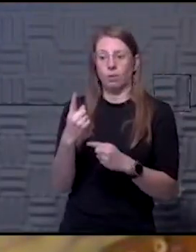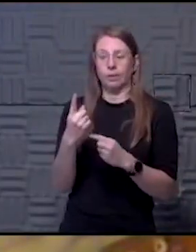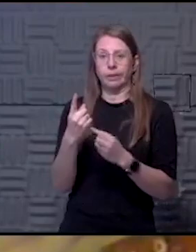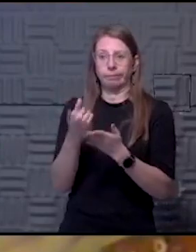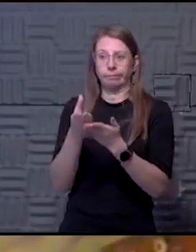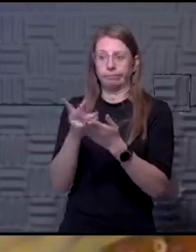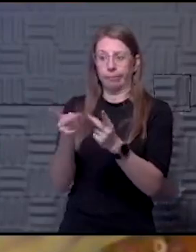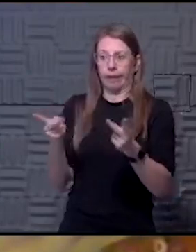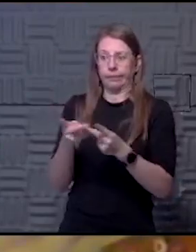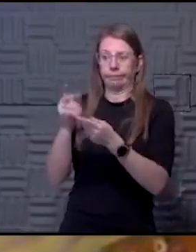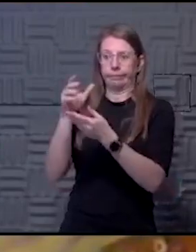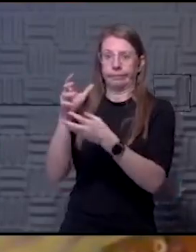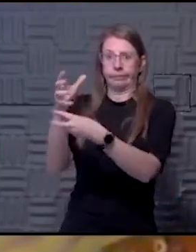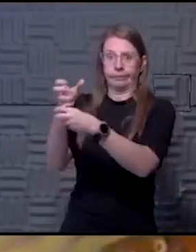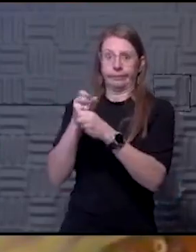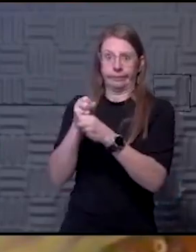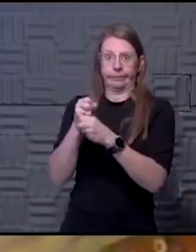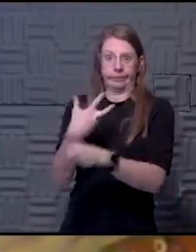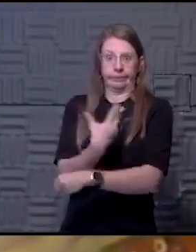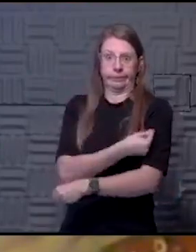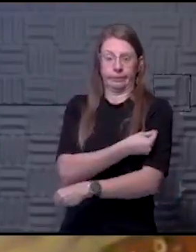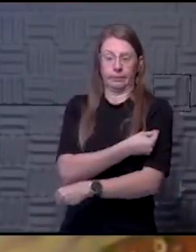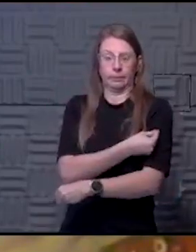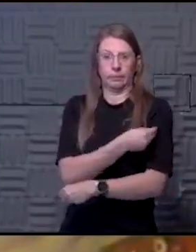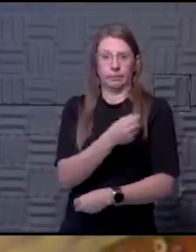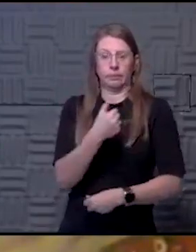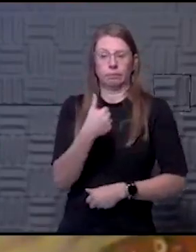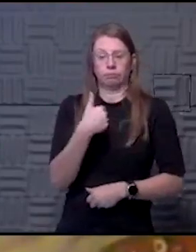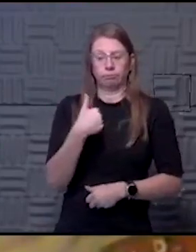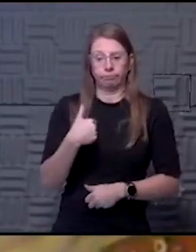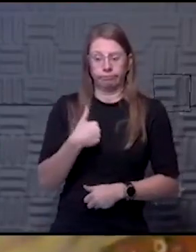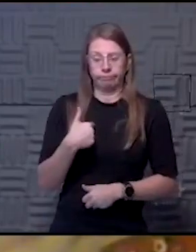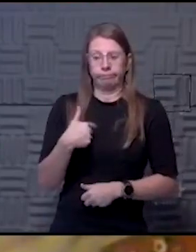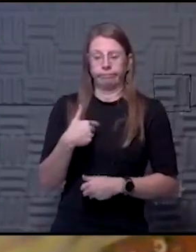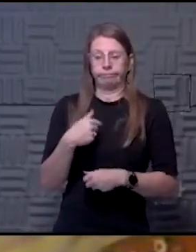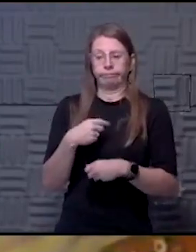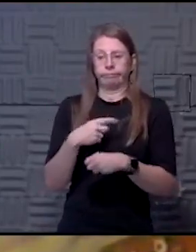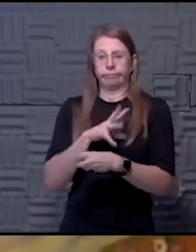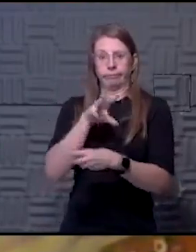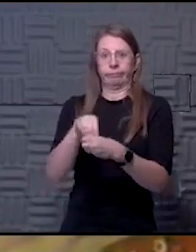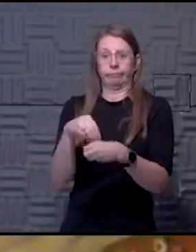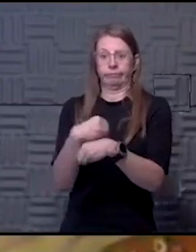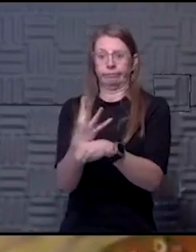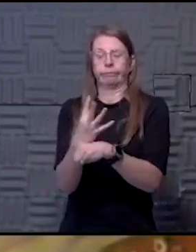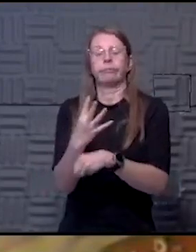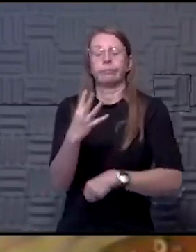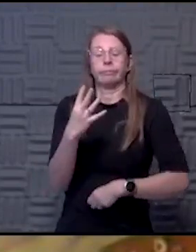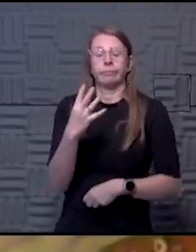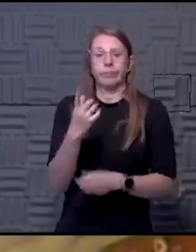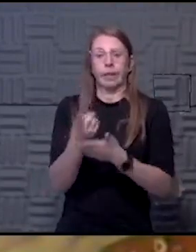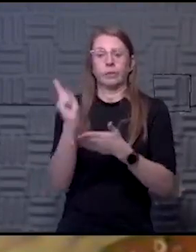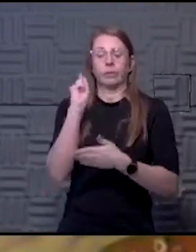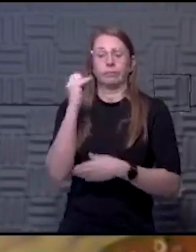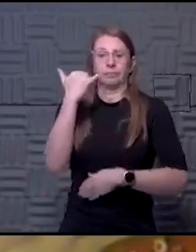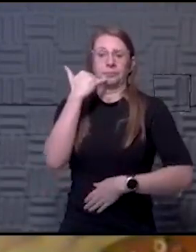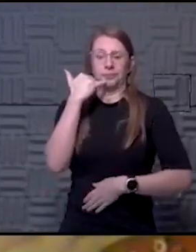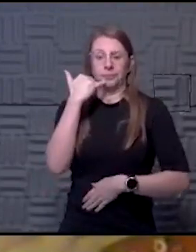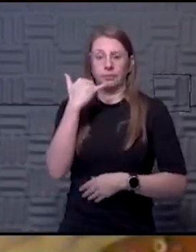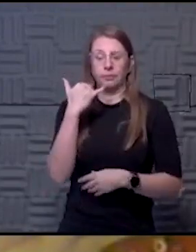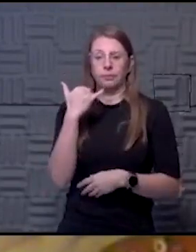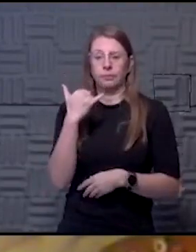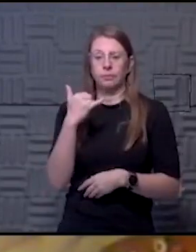vaccine. I was on a series of rather frustrating calls last week, up to and including General